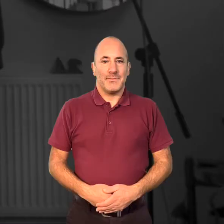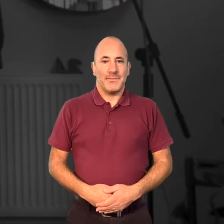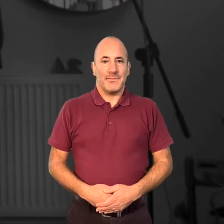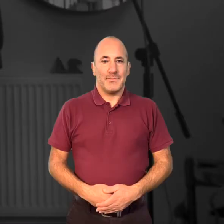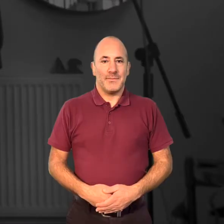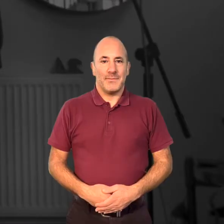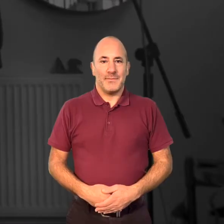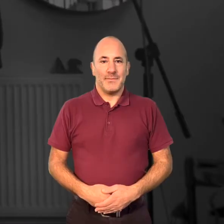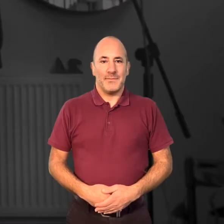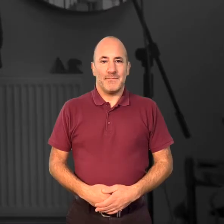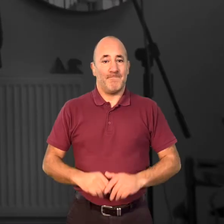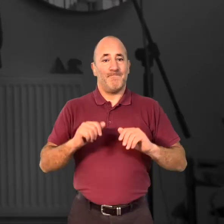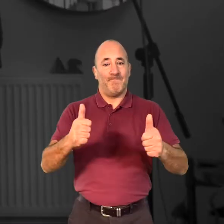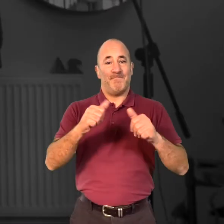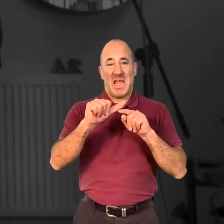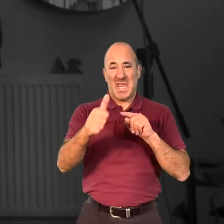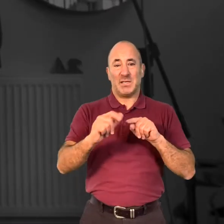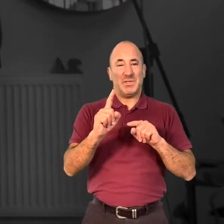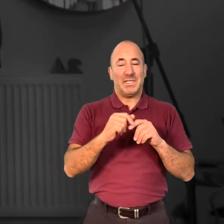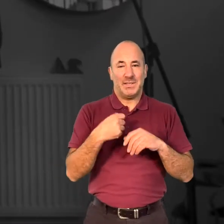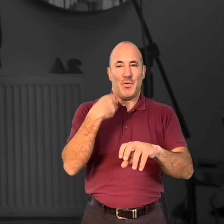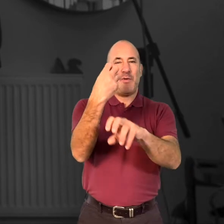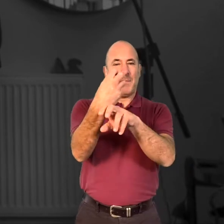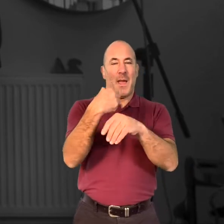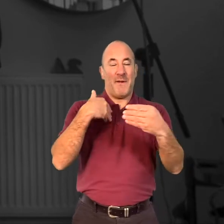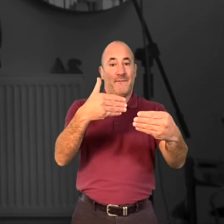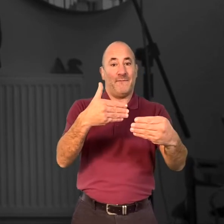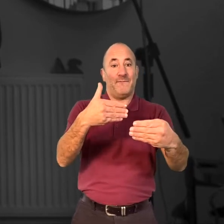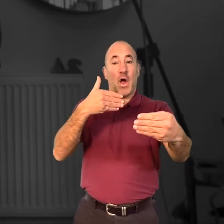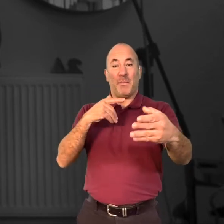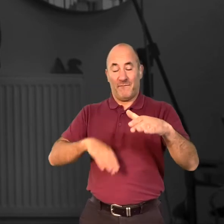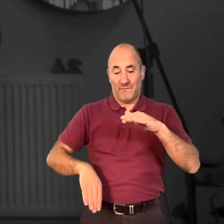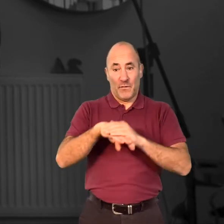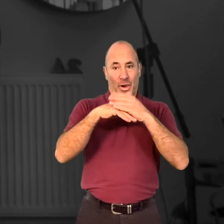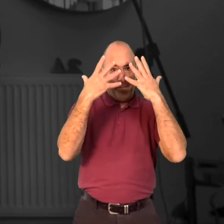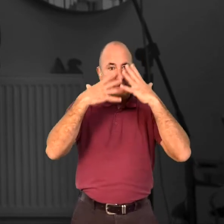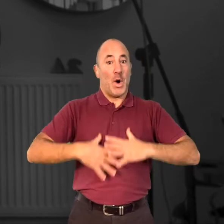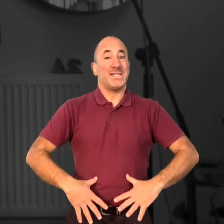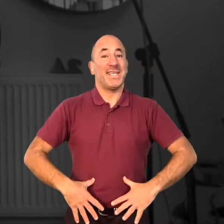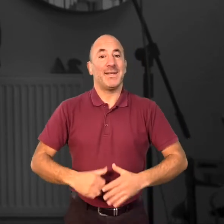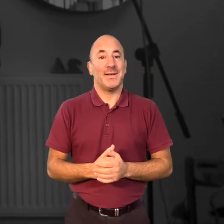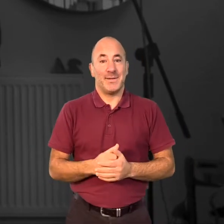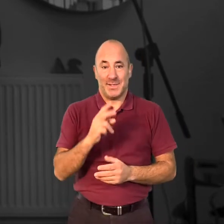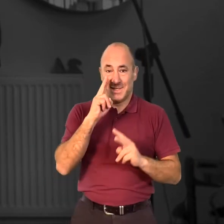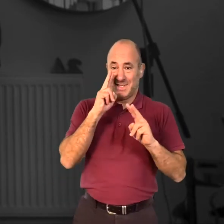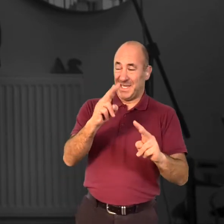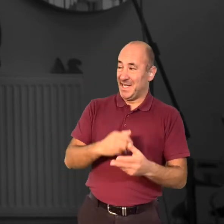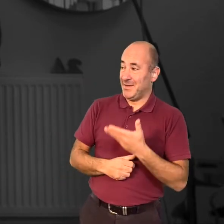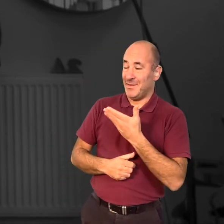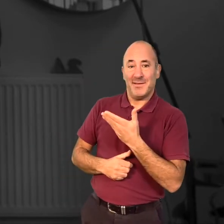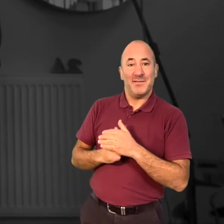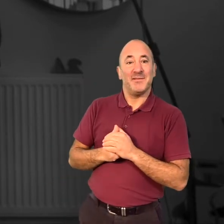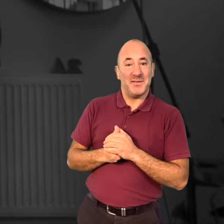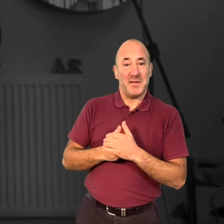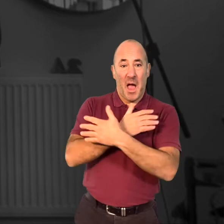Okay, so next thing we're going to do is step back from our webcam so we get our whole body in. And you can